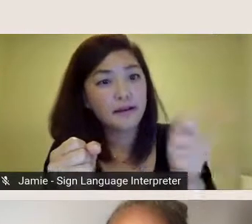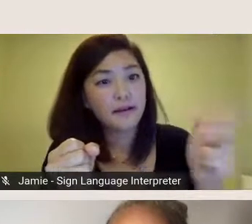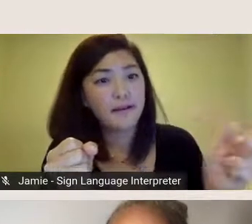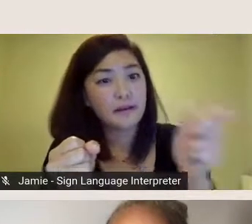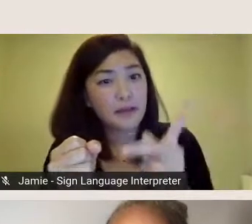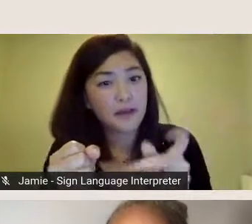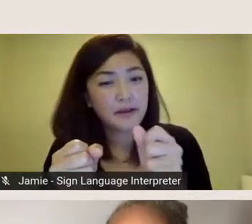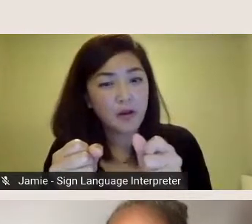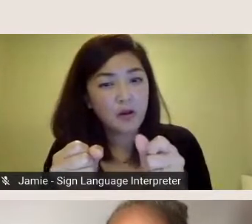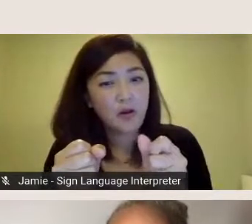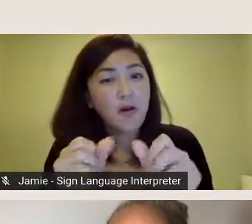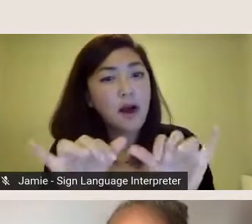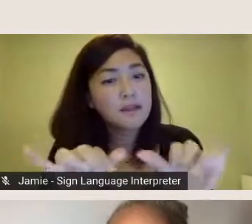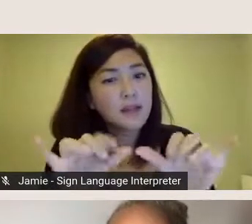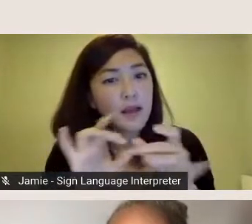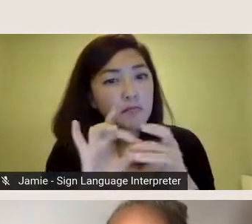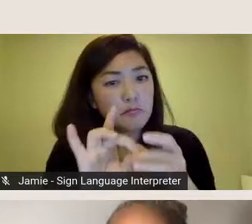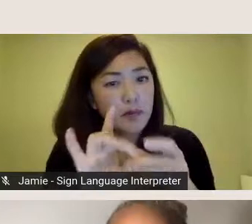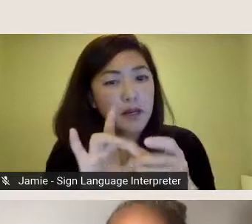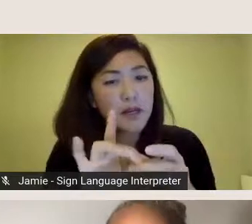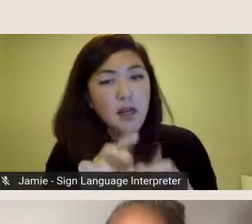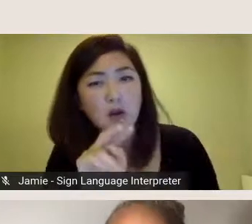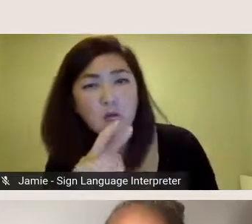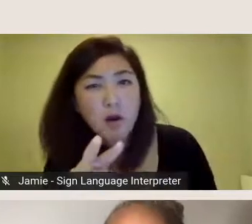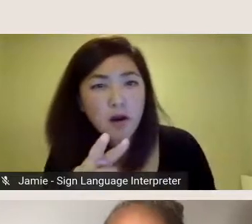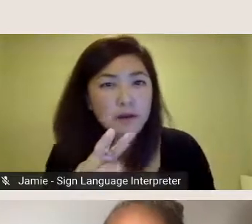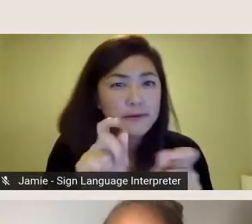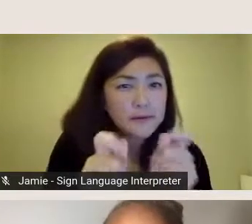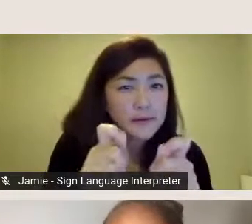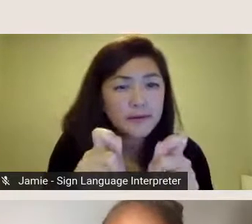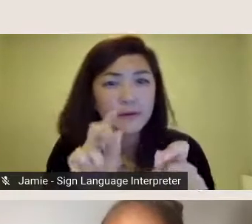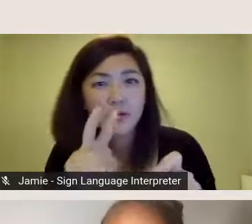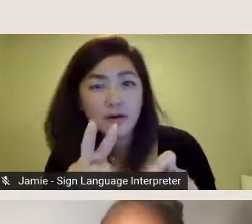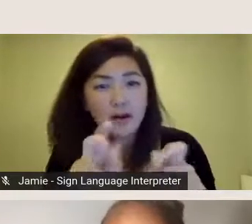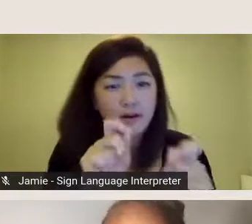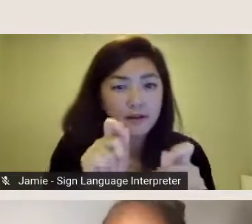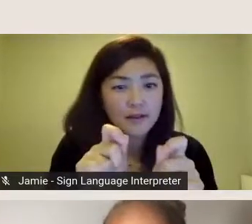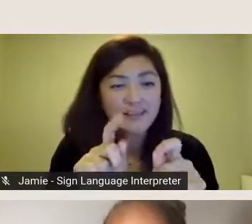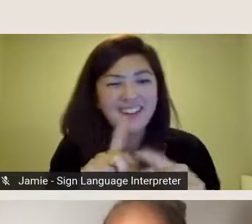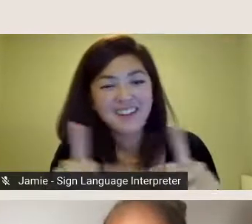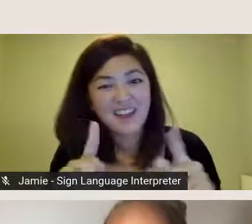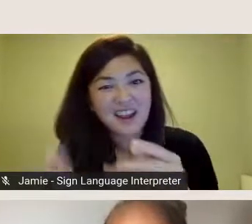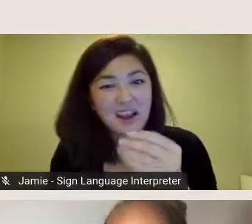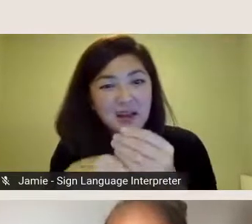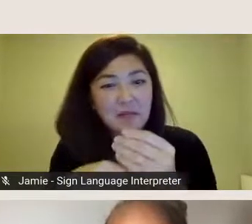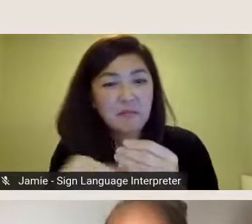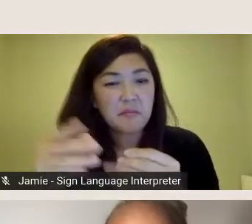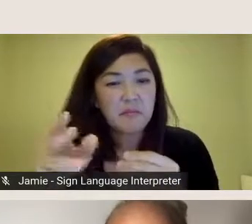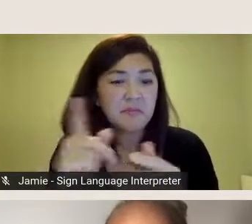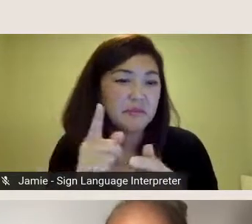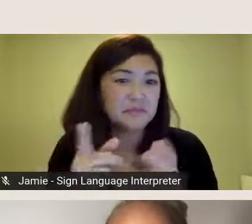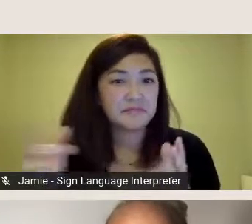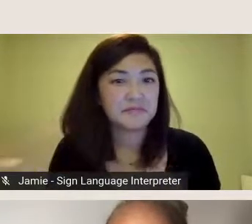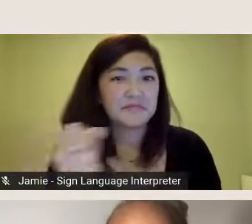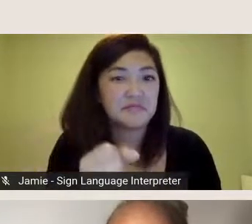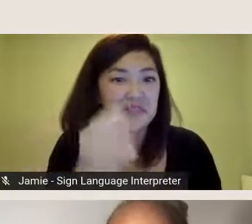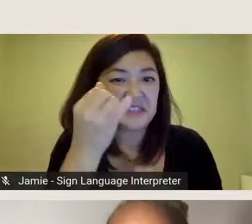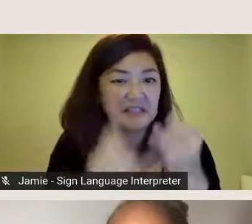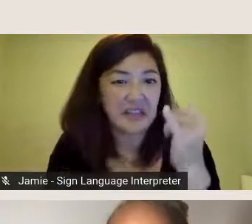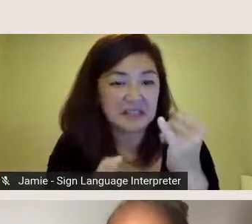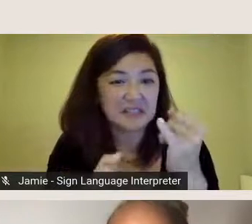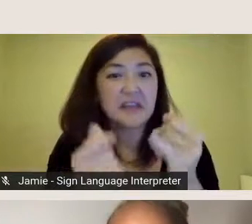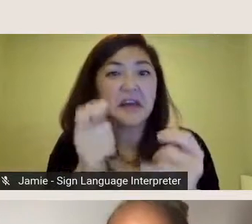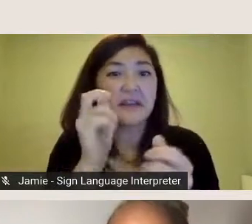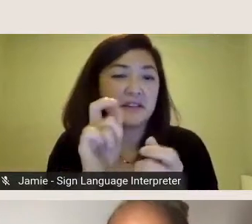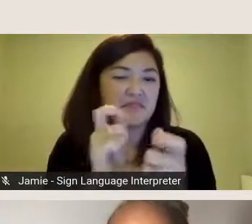kind of stayed connected to it and was like watching cuts. And then I came back around at the very end to do some finishing stuff. So that's how I became